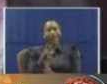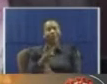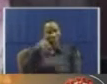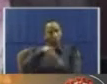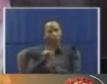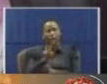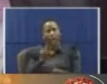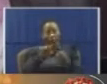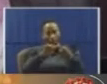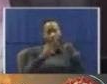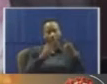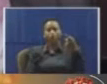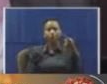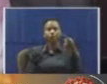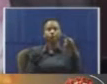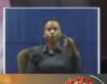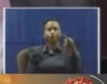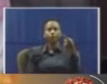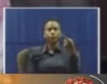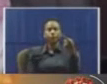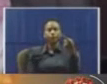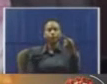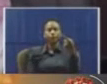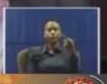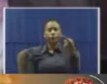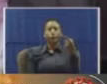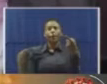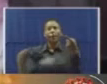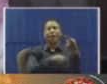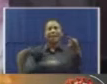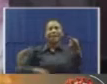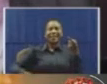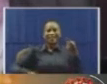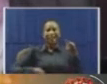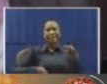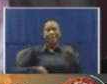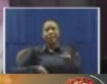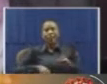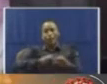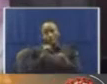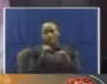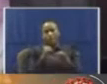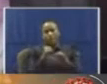following. Firstly, why did the president keep foreign currency to the value of